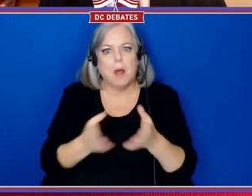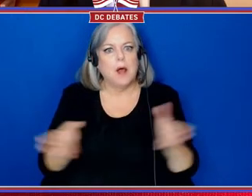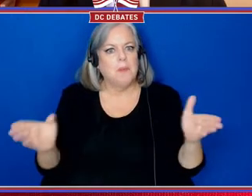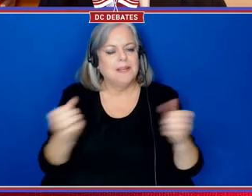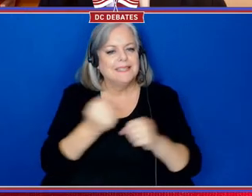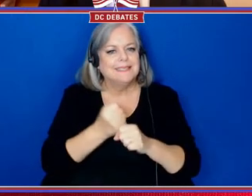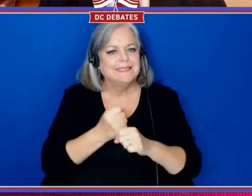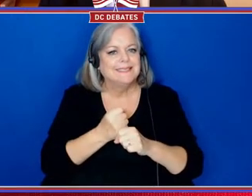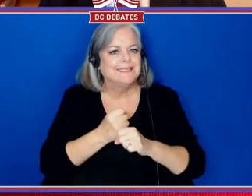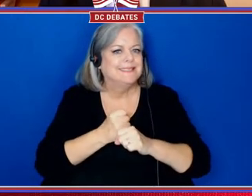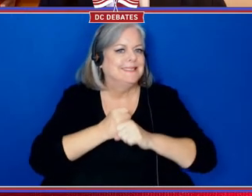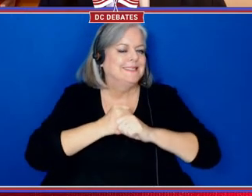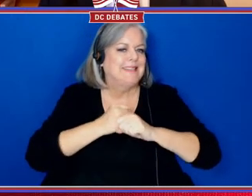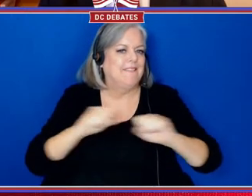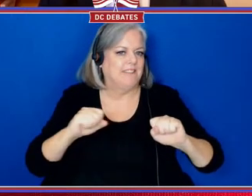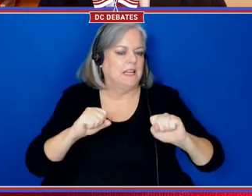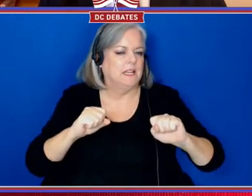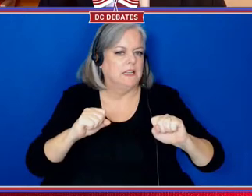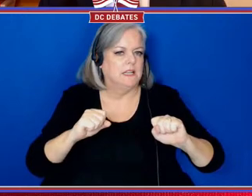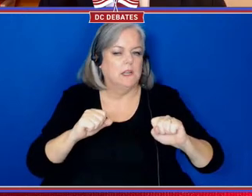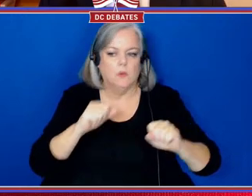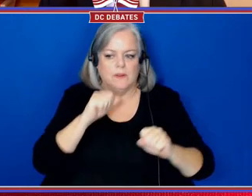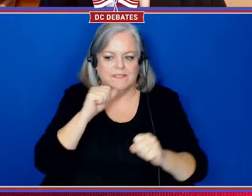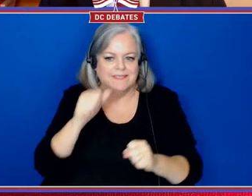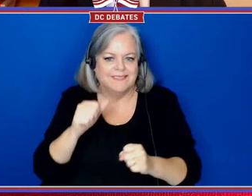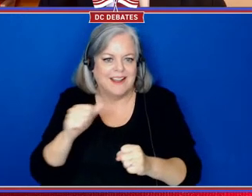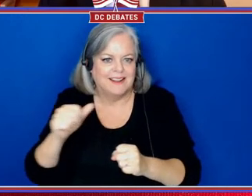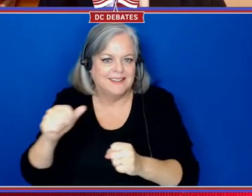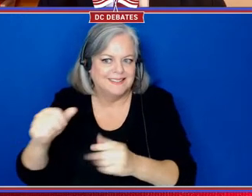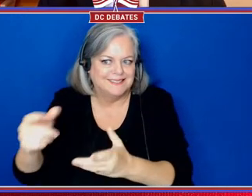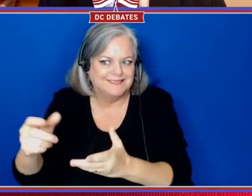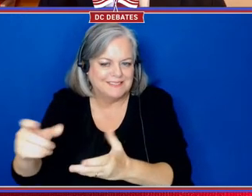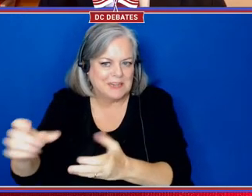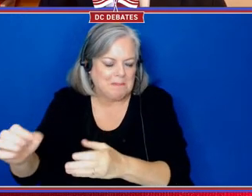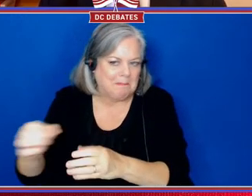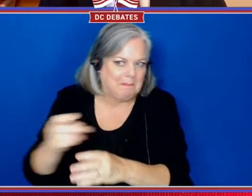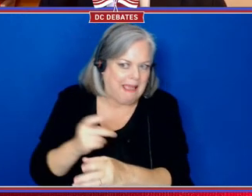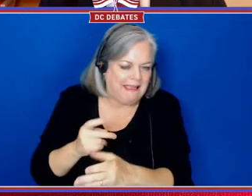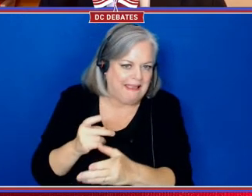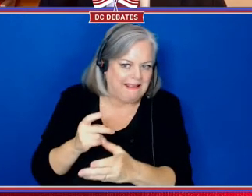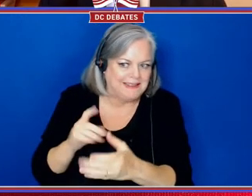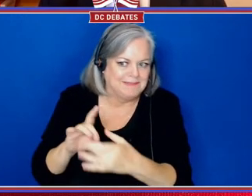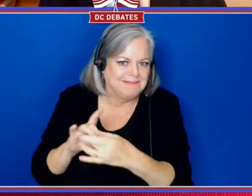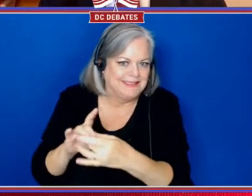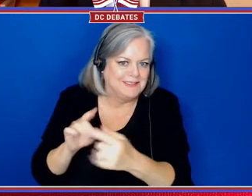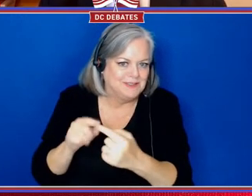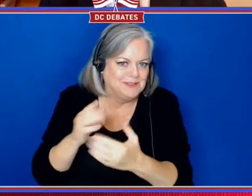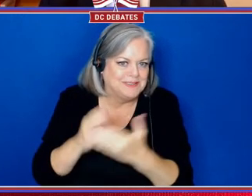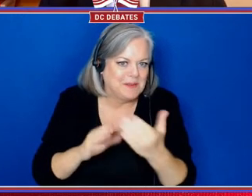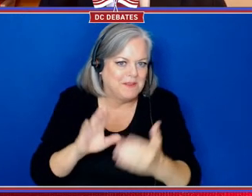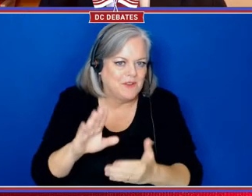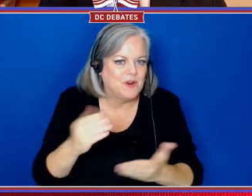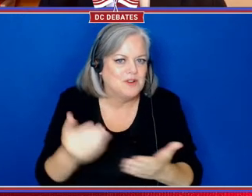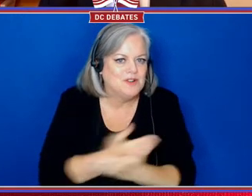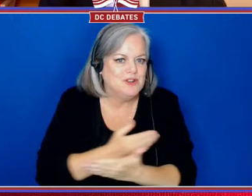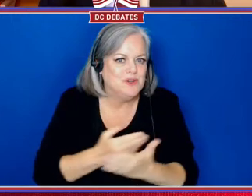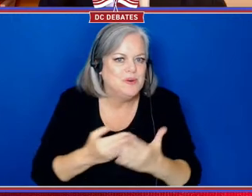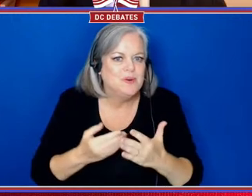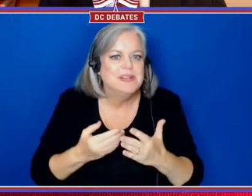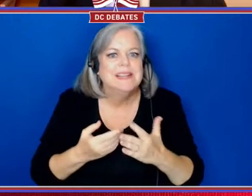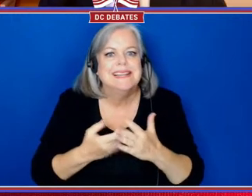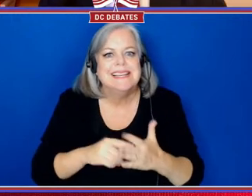return on our investment as relates to some of your new initiatives. Let's take an example for building blocks. We say it's going to